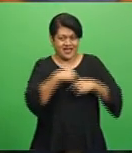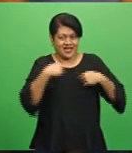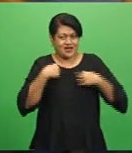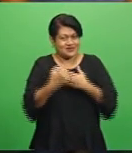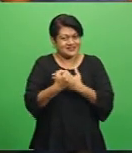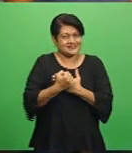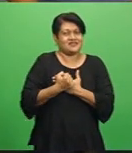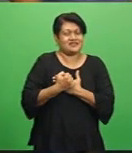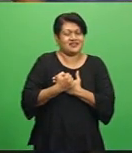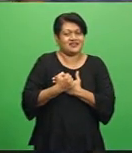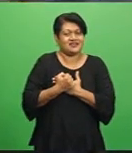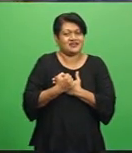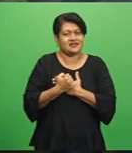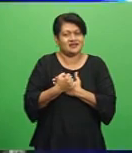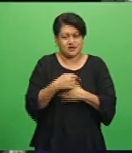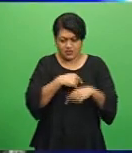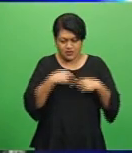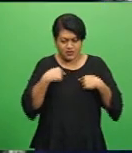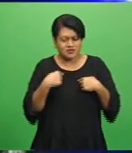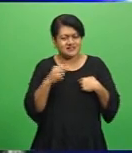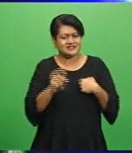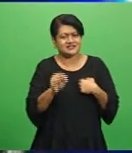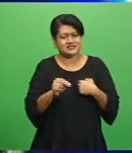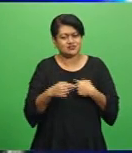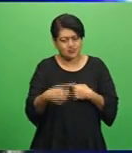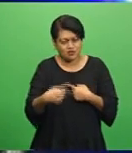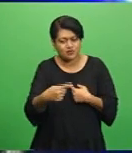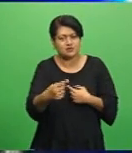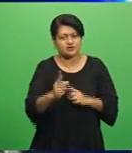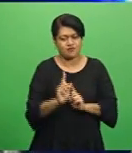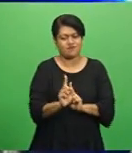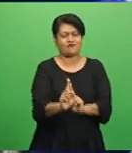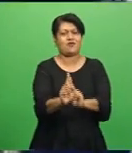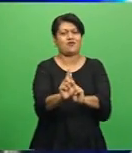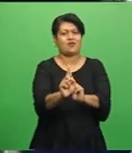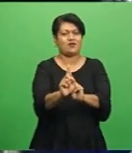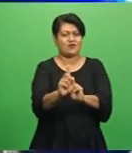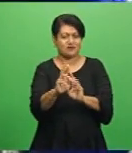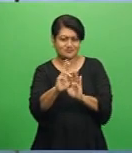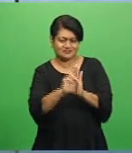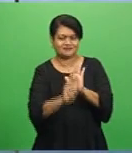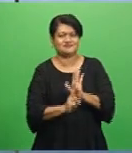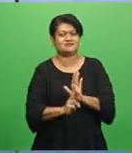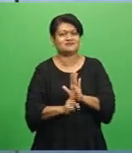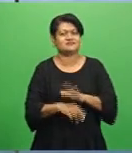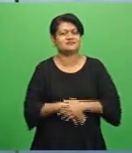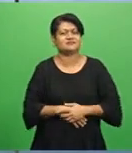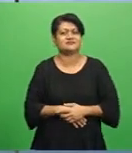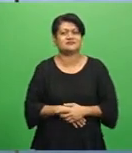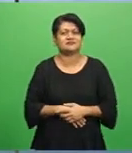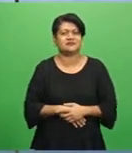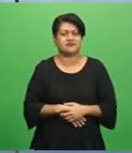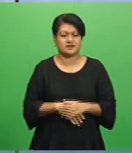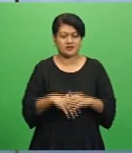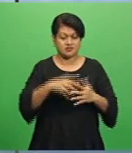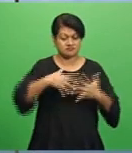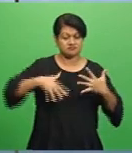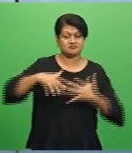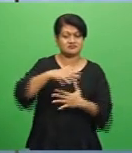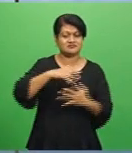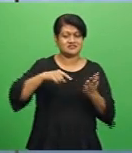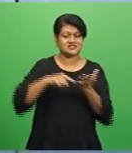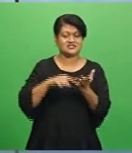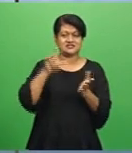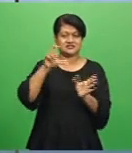us to be in line with the requirements of the Ministry of Health. As the tropical cyclone